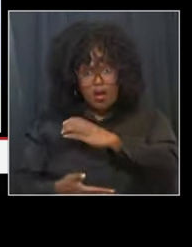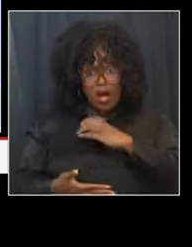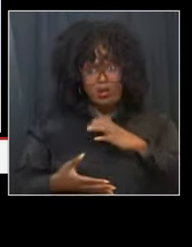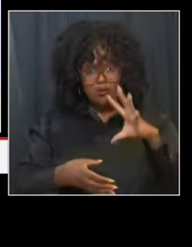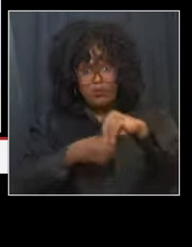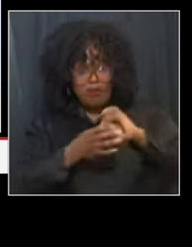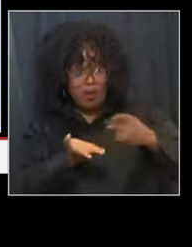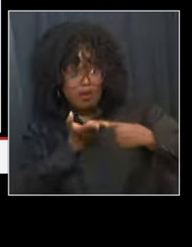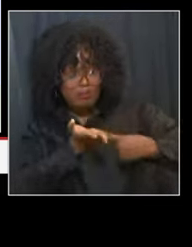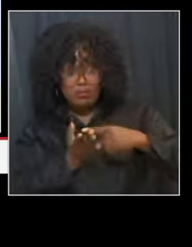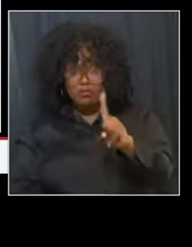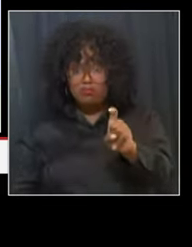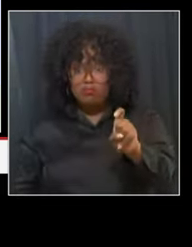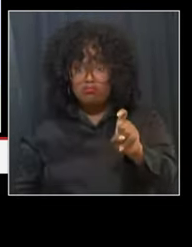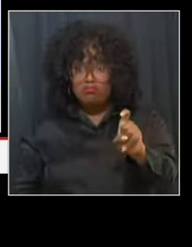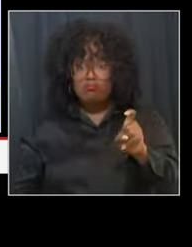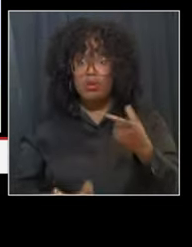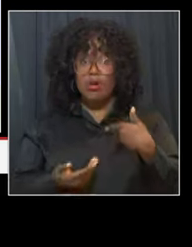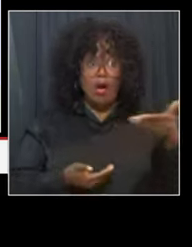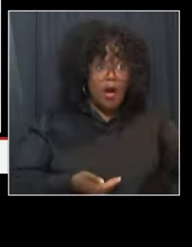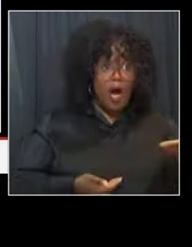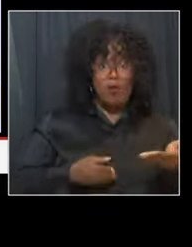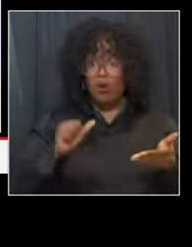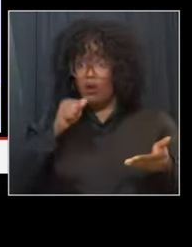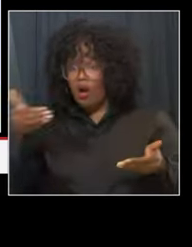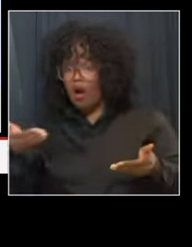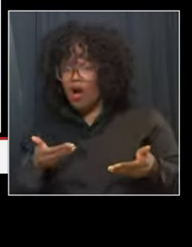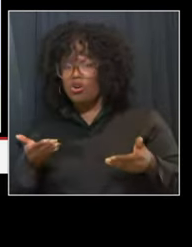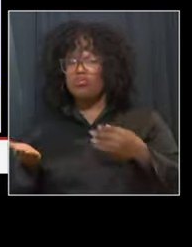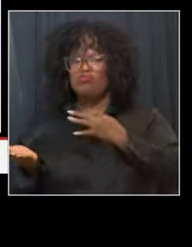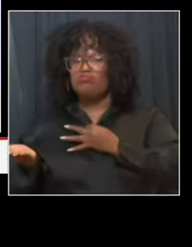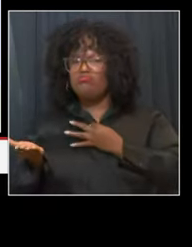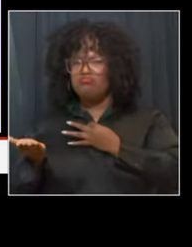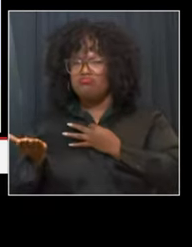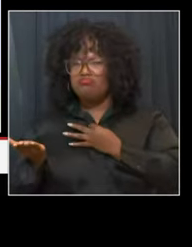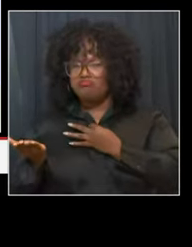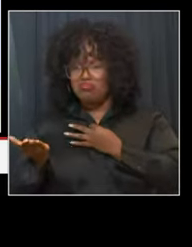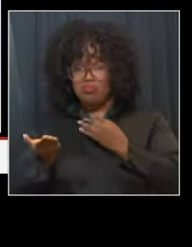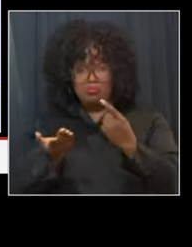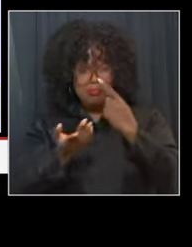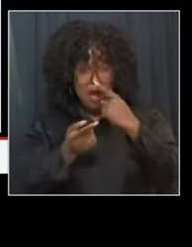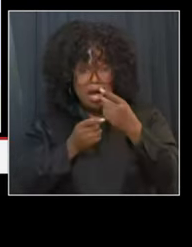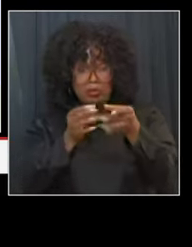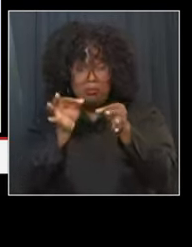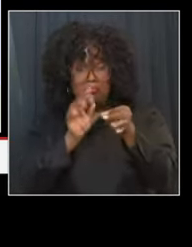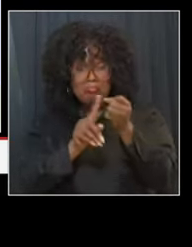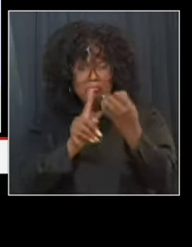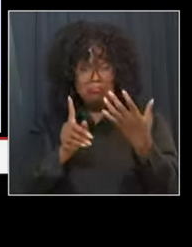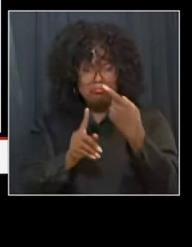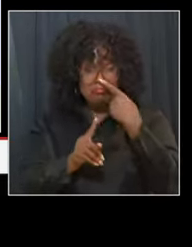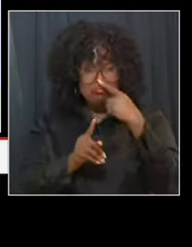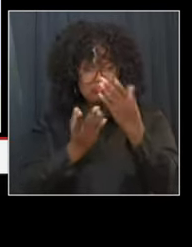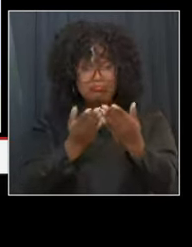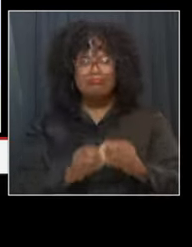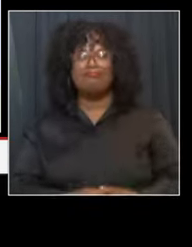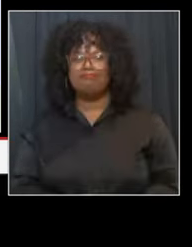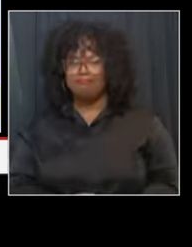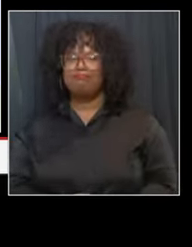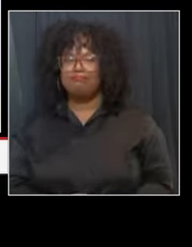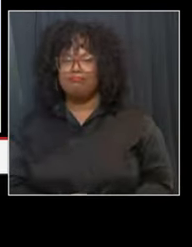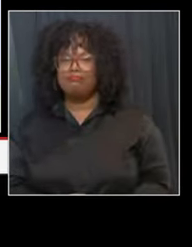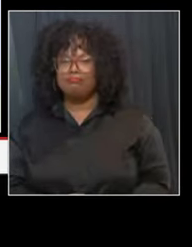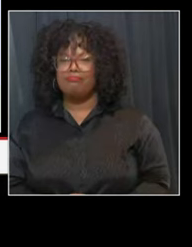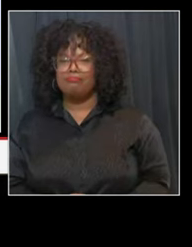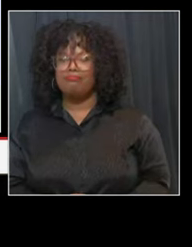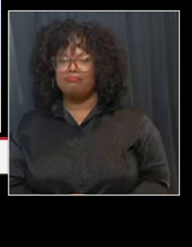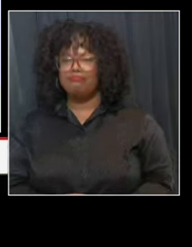in the unfreeze list? I'll start with the end. So absolutely, like the baton gets handed over to the council, and we know and expect we'll be